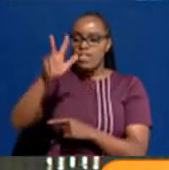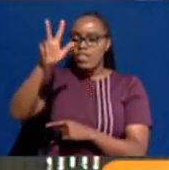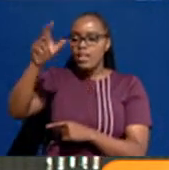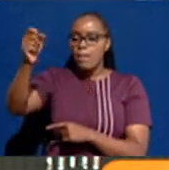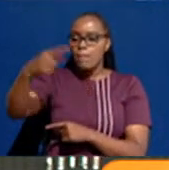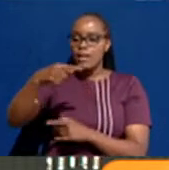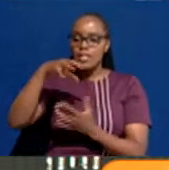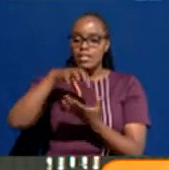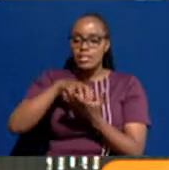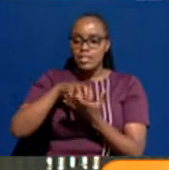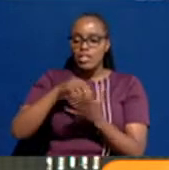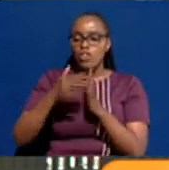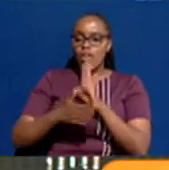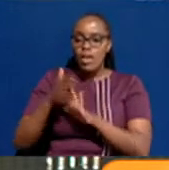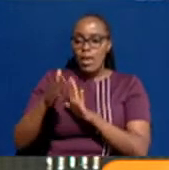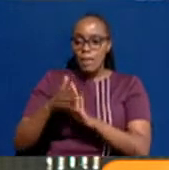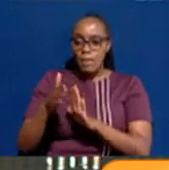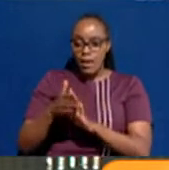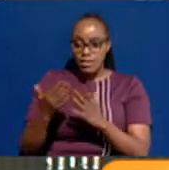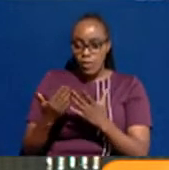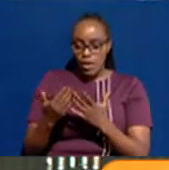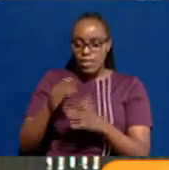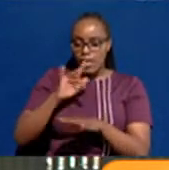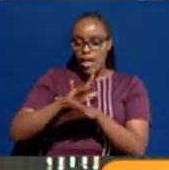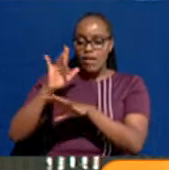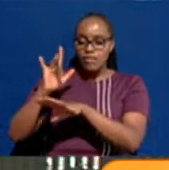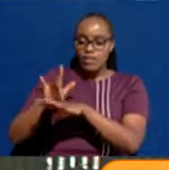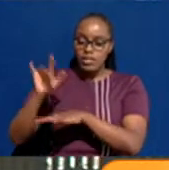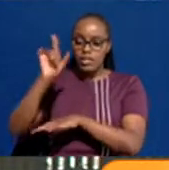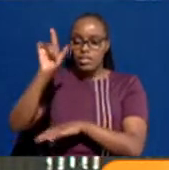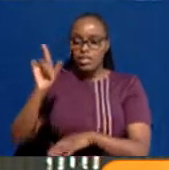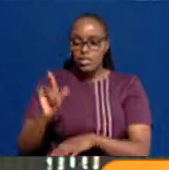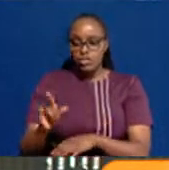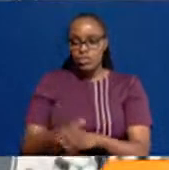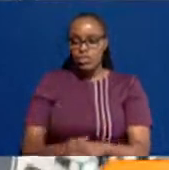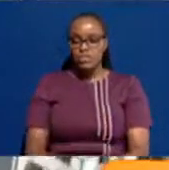declared a three-month state of emergency in the affected regions.